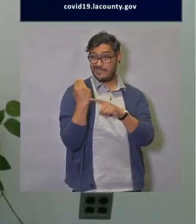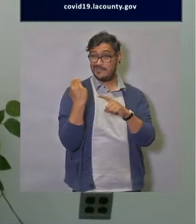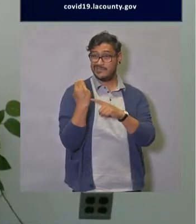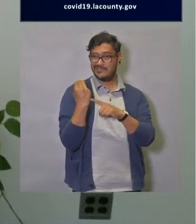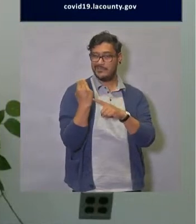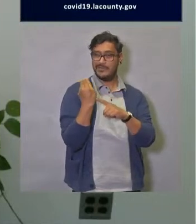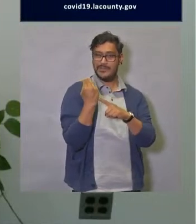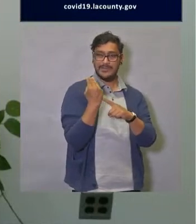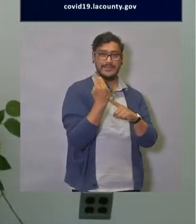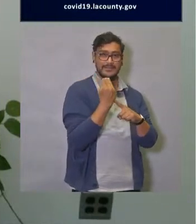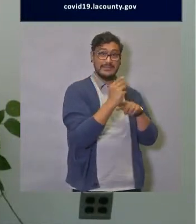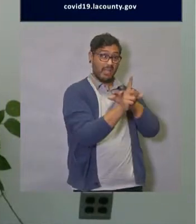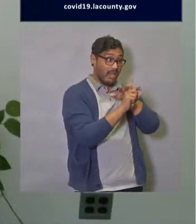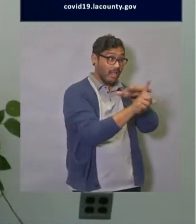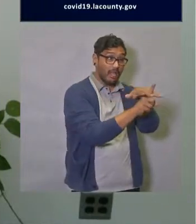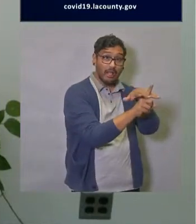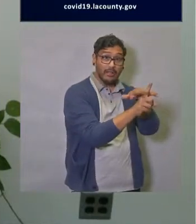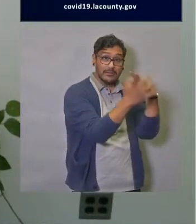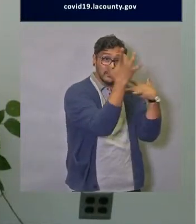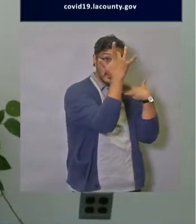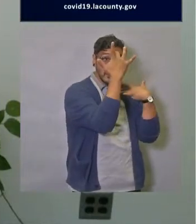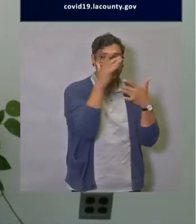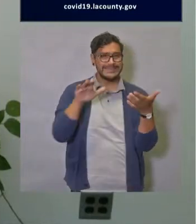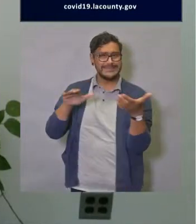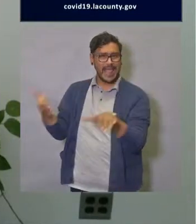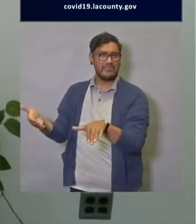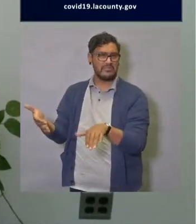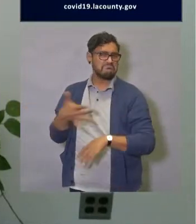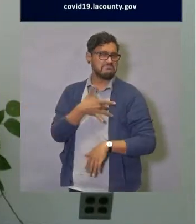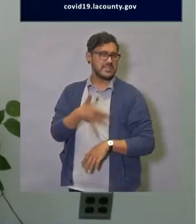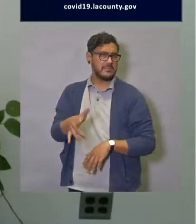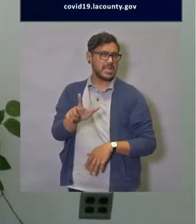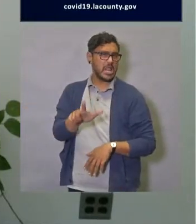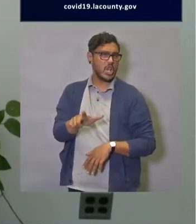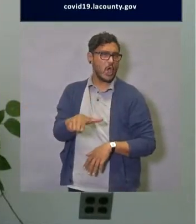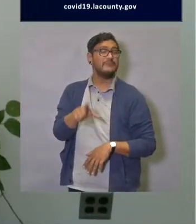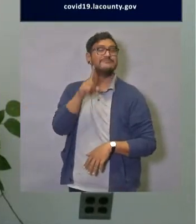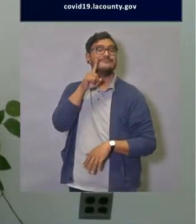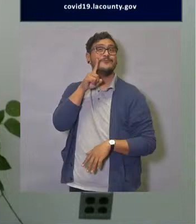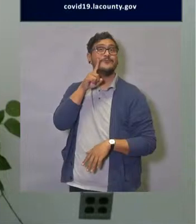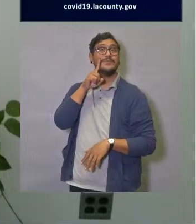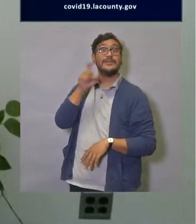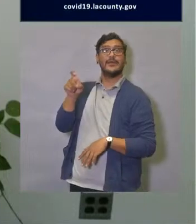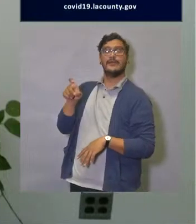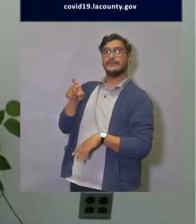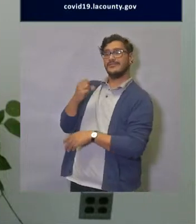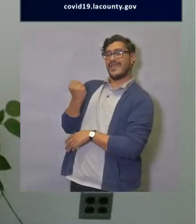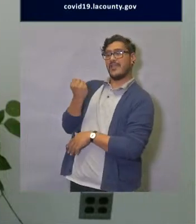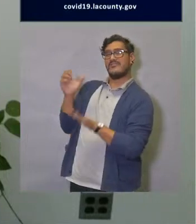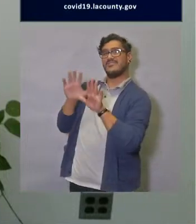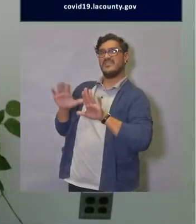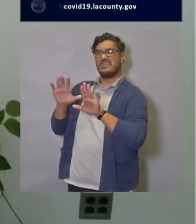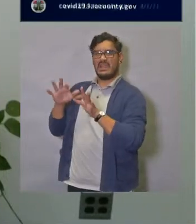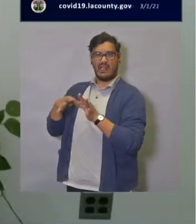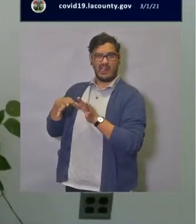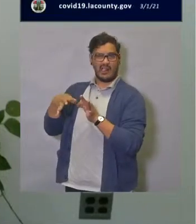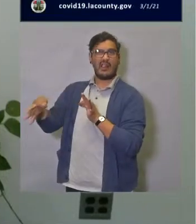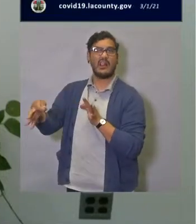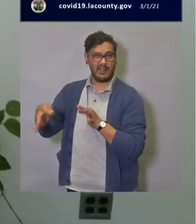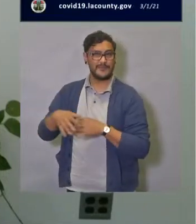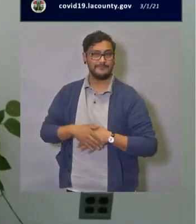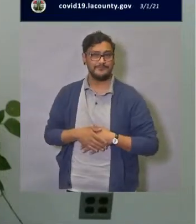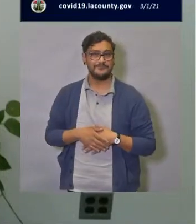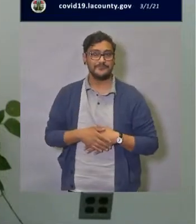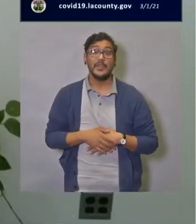numbers reported often represent an undercount due to the weekend lag in reporting. I am sad to report an